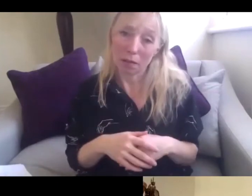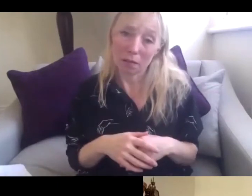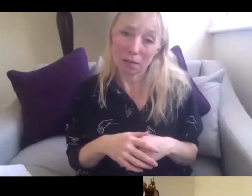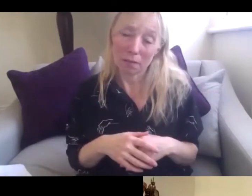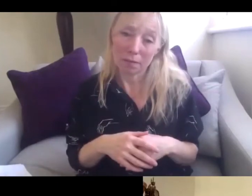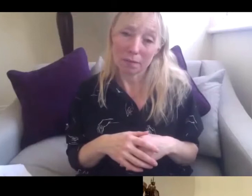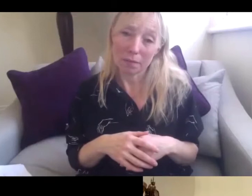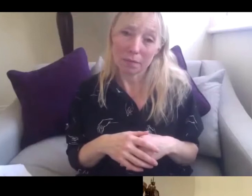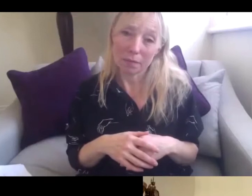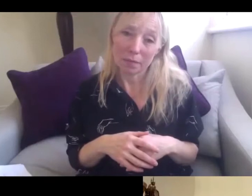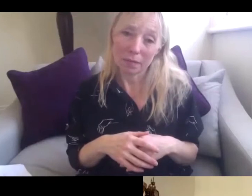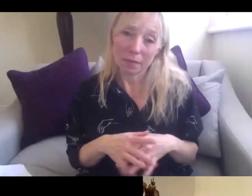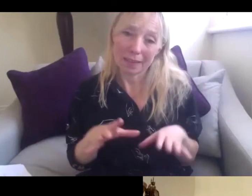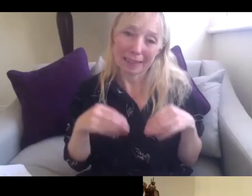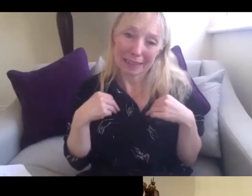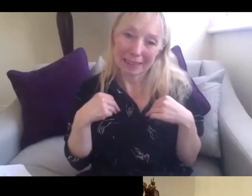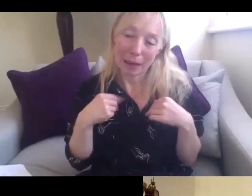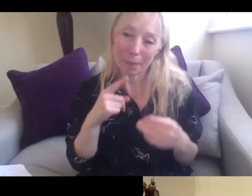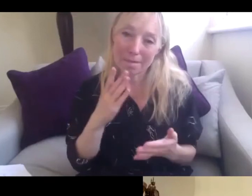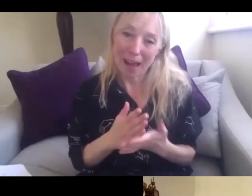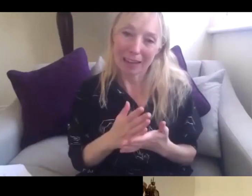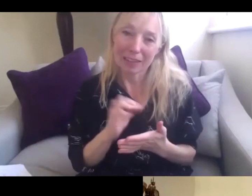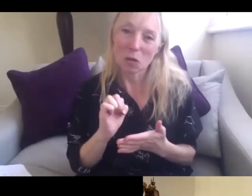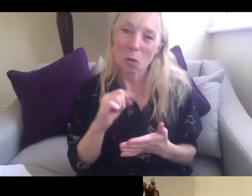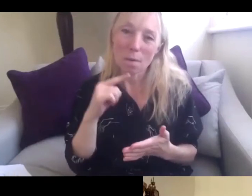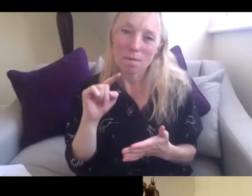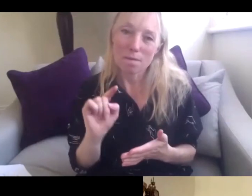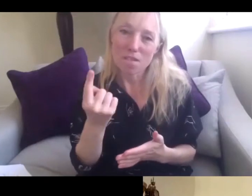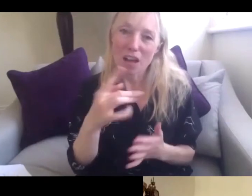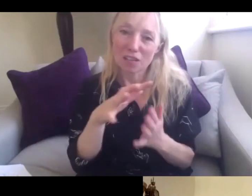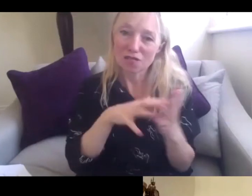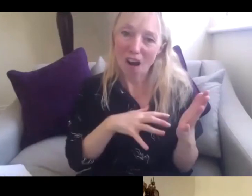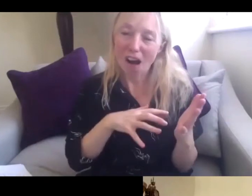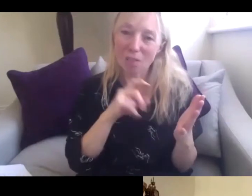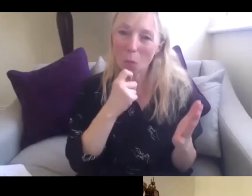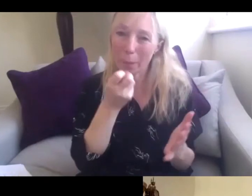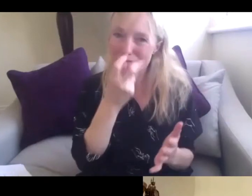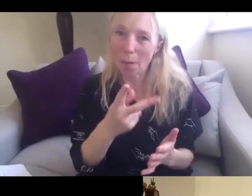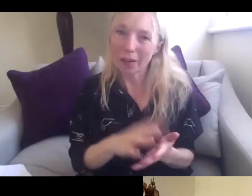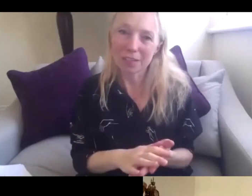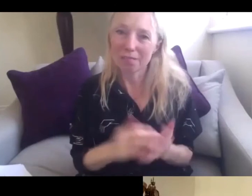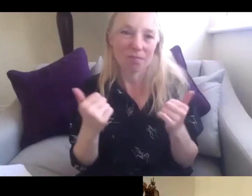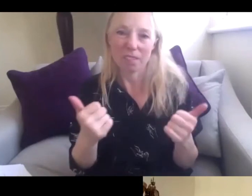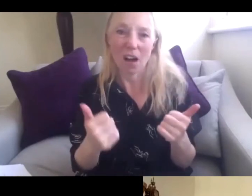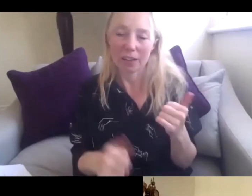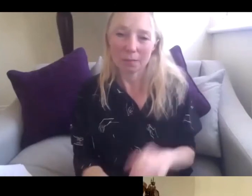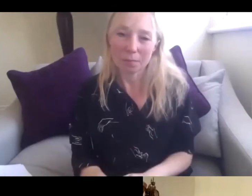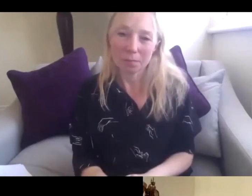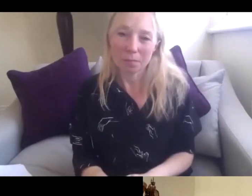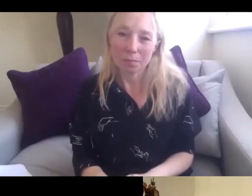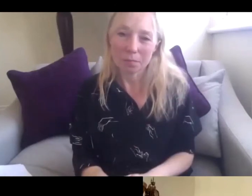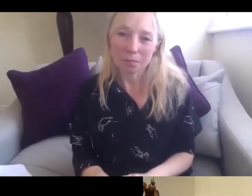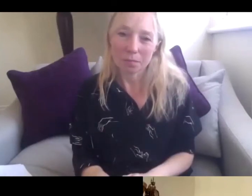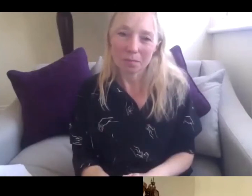Accept the fact that your first drafts will probably be rubbish, and that's okay, because it's okay to have